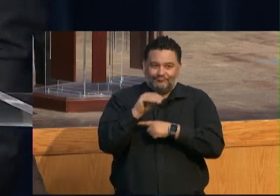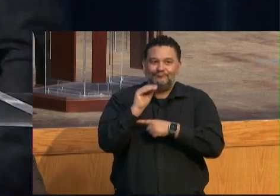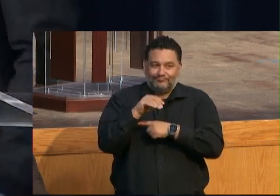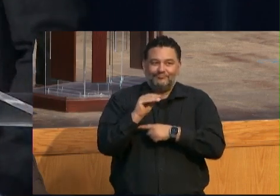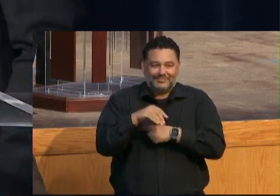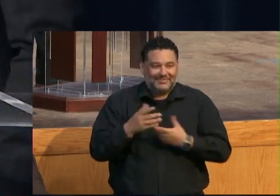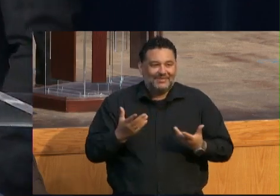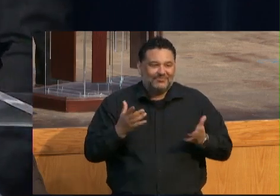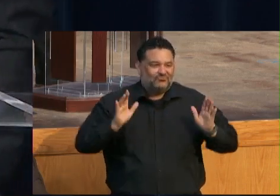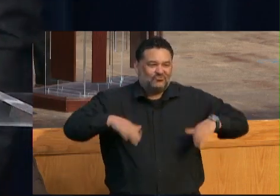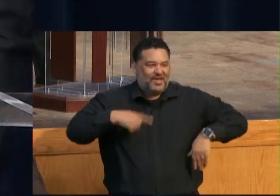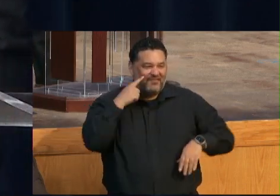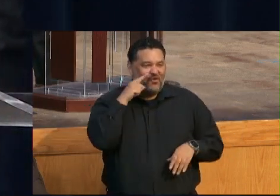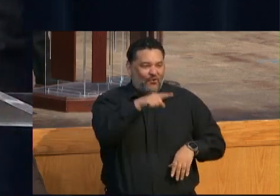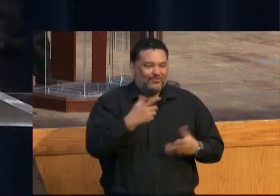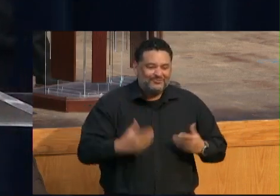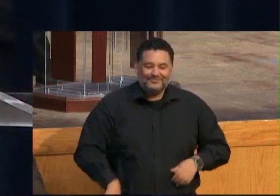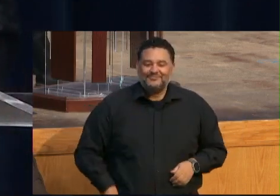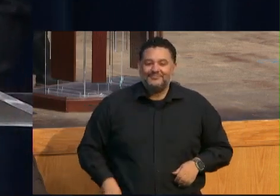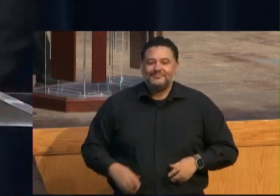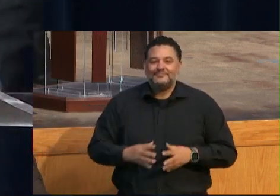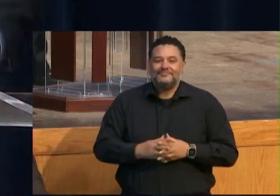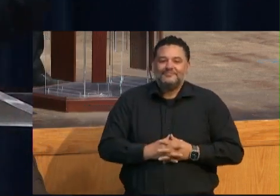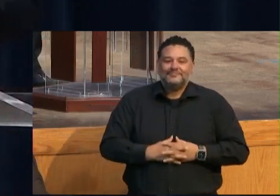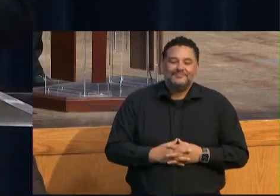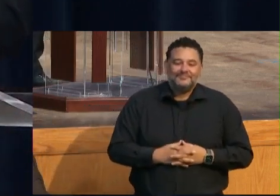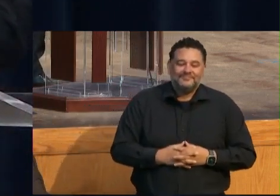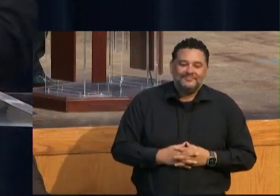It's too late for you. So